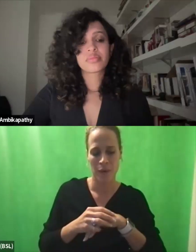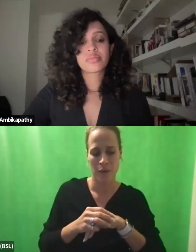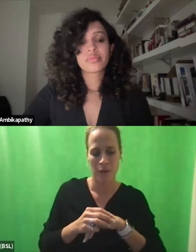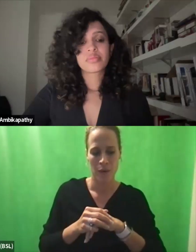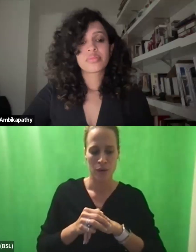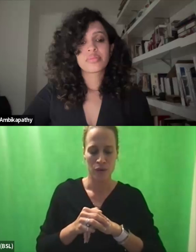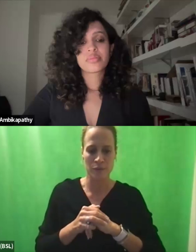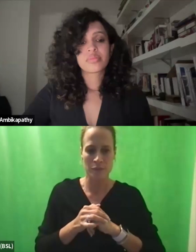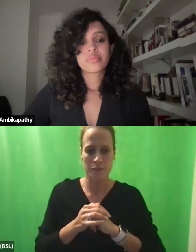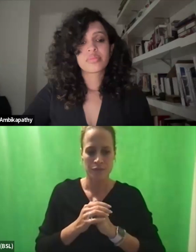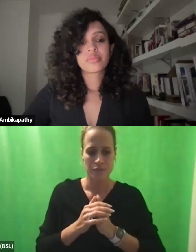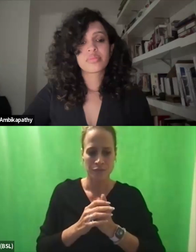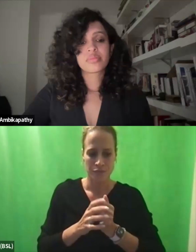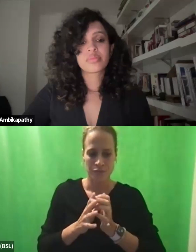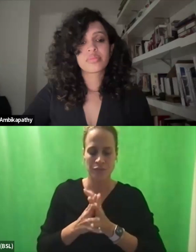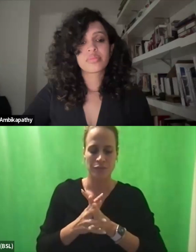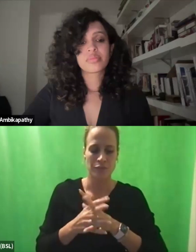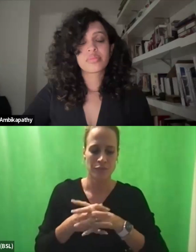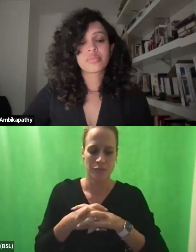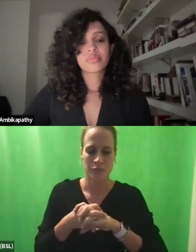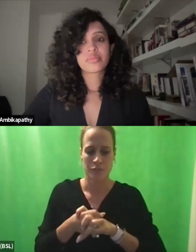And I'm going to read you a second text.